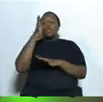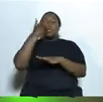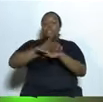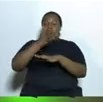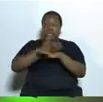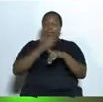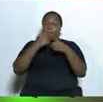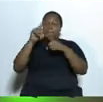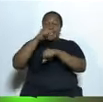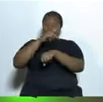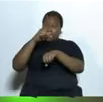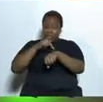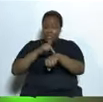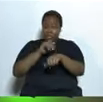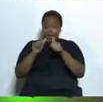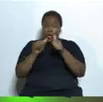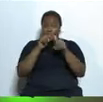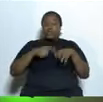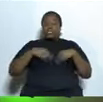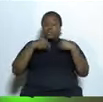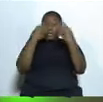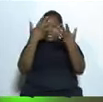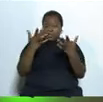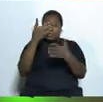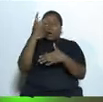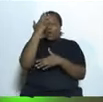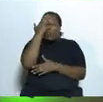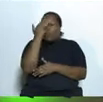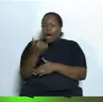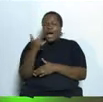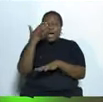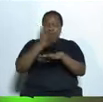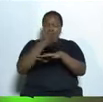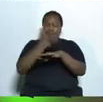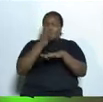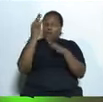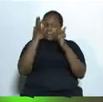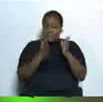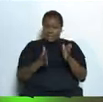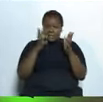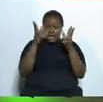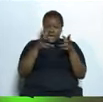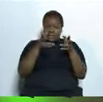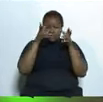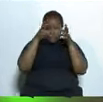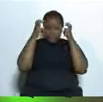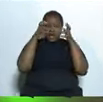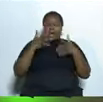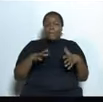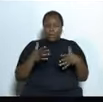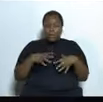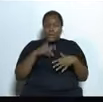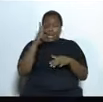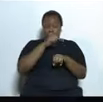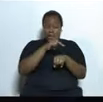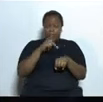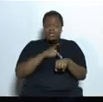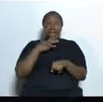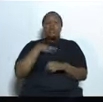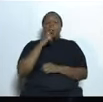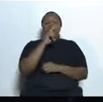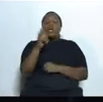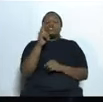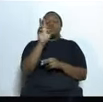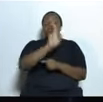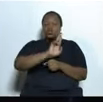on why cults are attracting people today, those principles you're going to be able to apply to